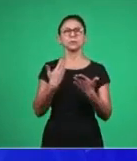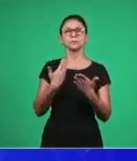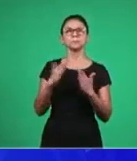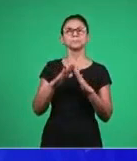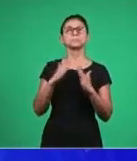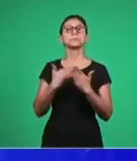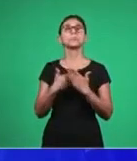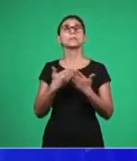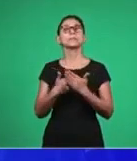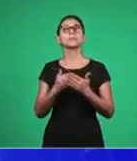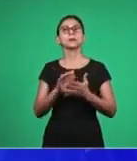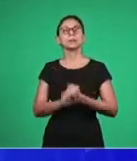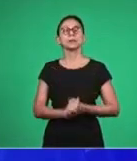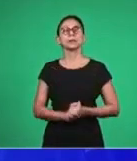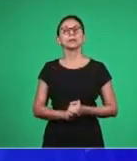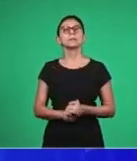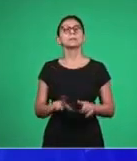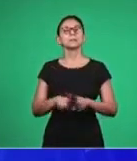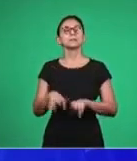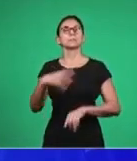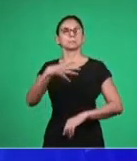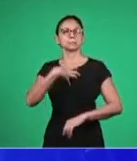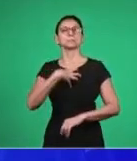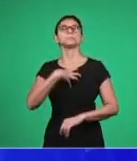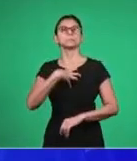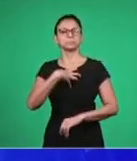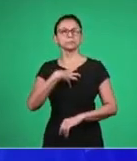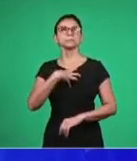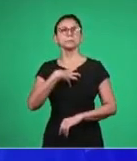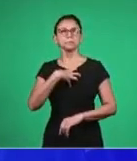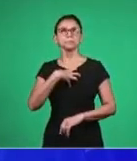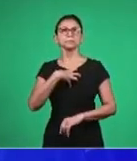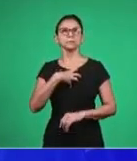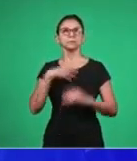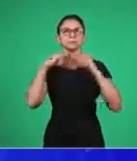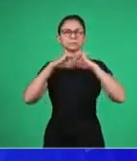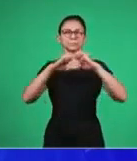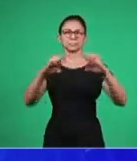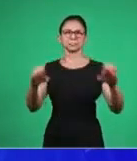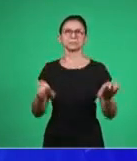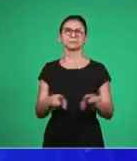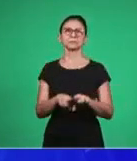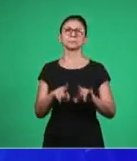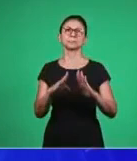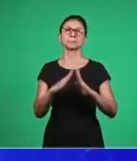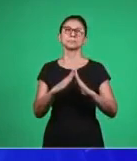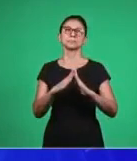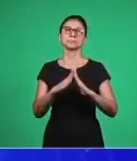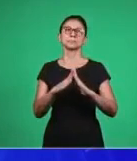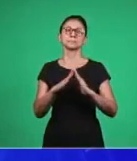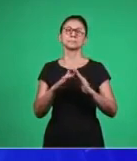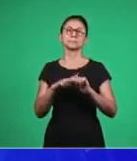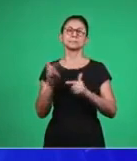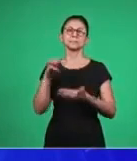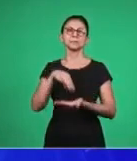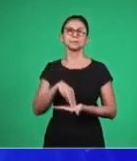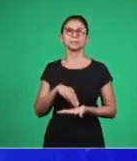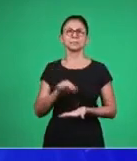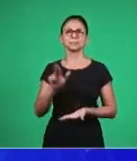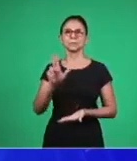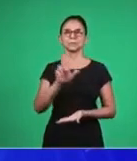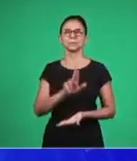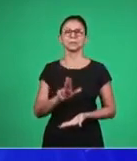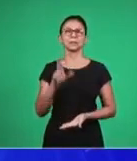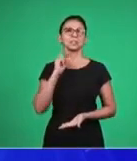There was also an evangelizing service in Paulo Afonso in Bahia, and also in Guarani